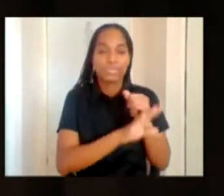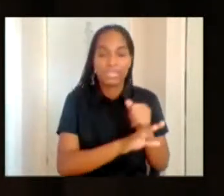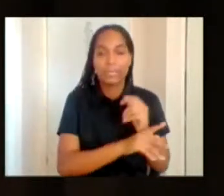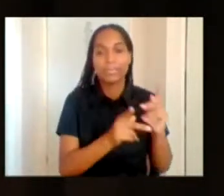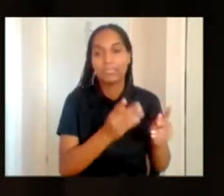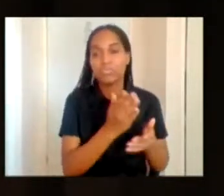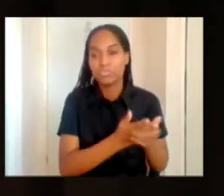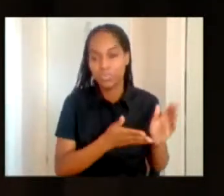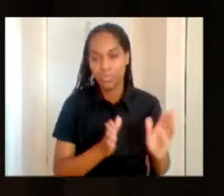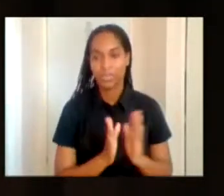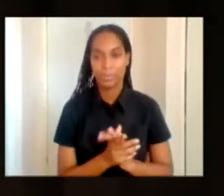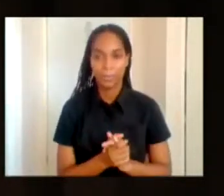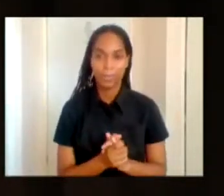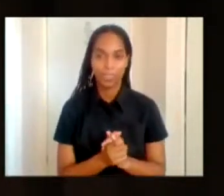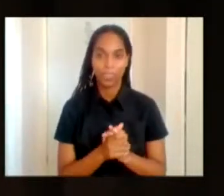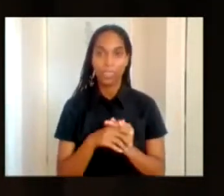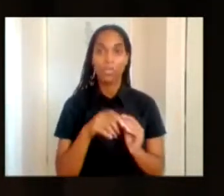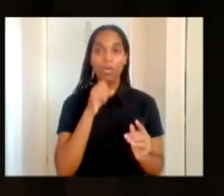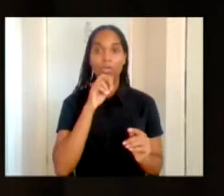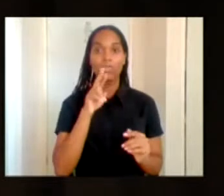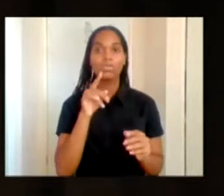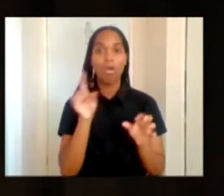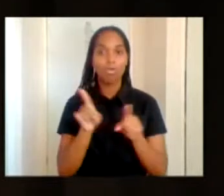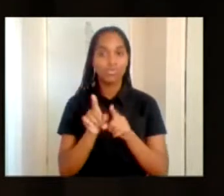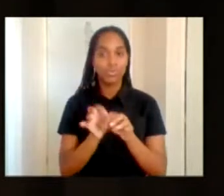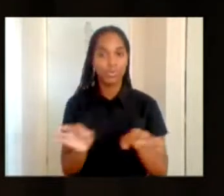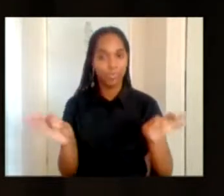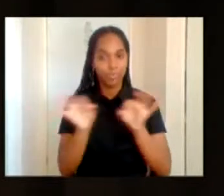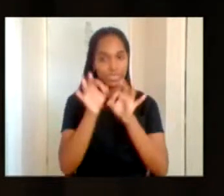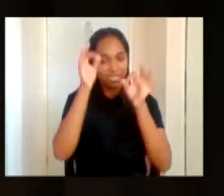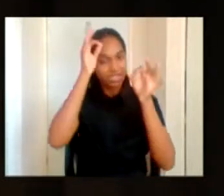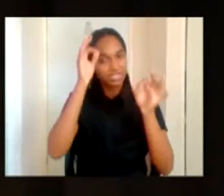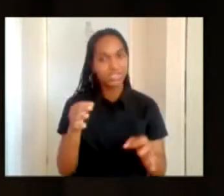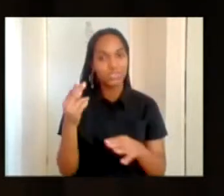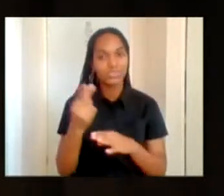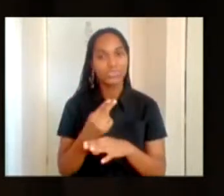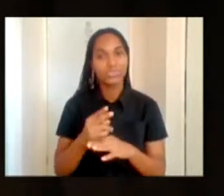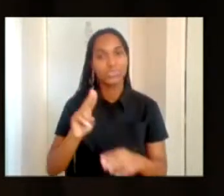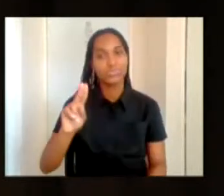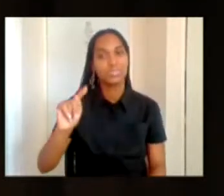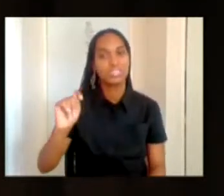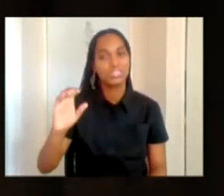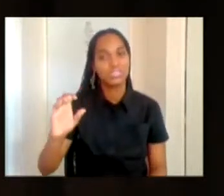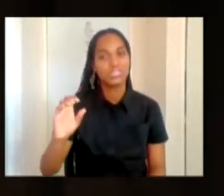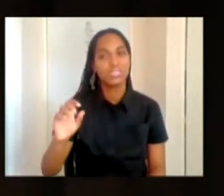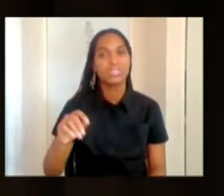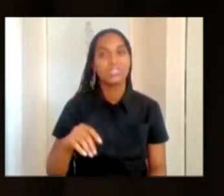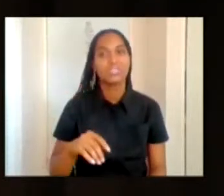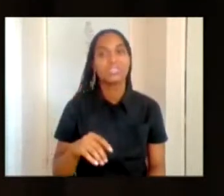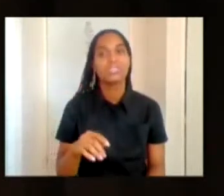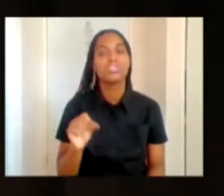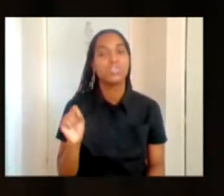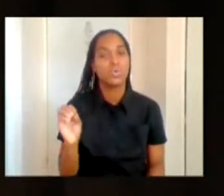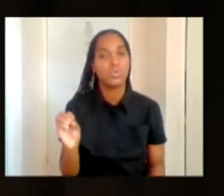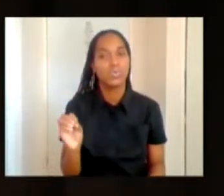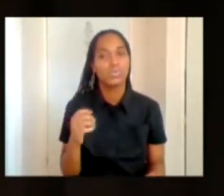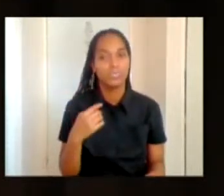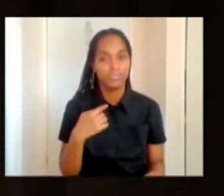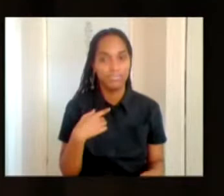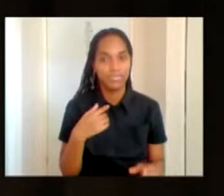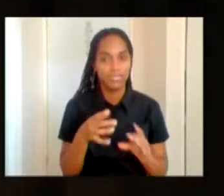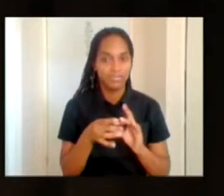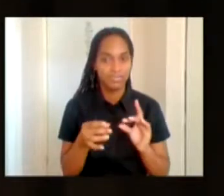has been also important decision to use UTC, universal clock based. So as I mentioned that in